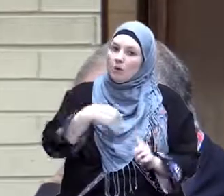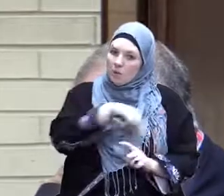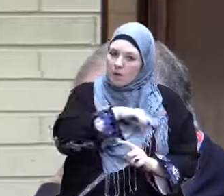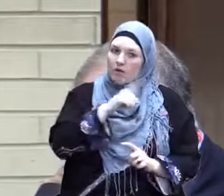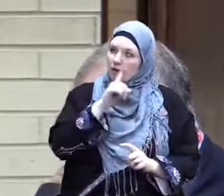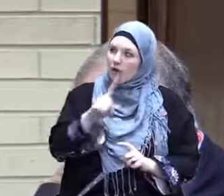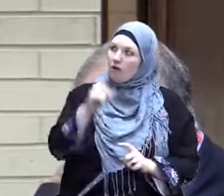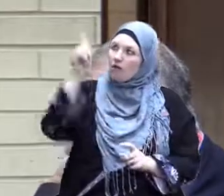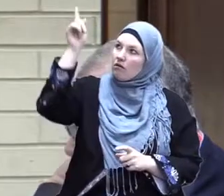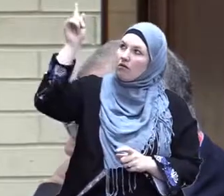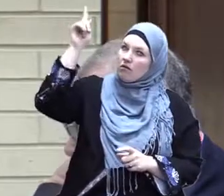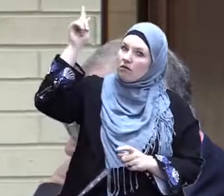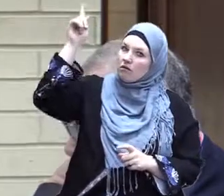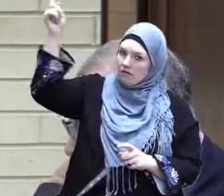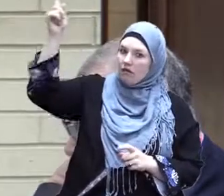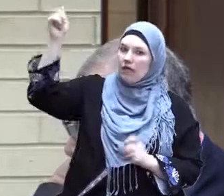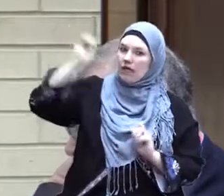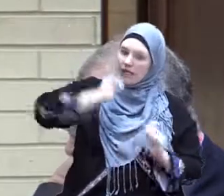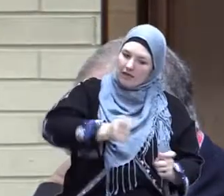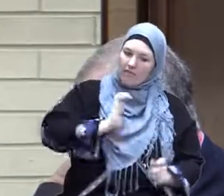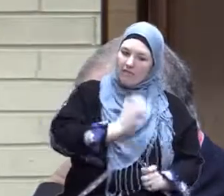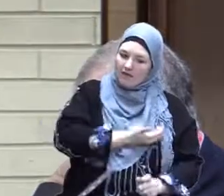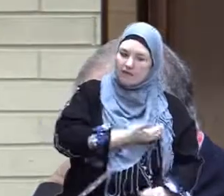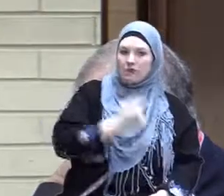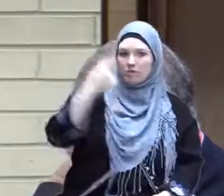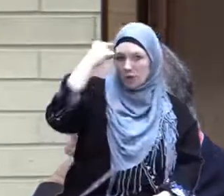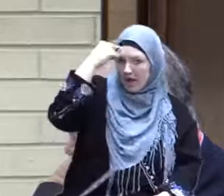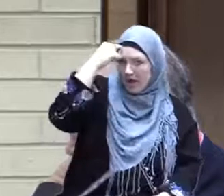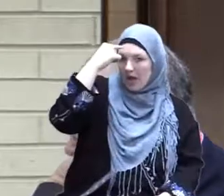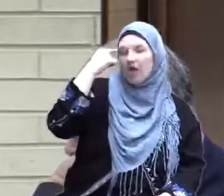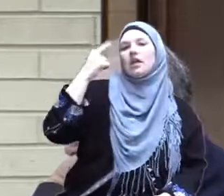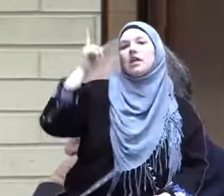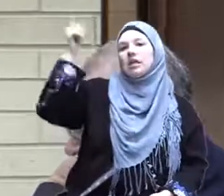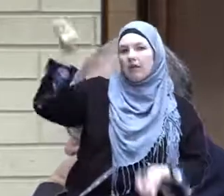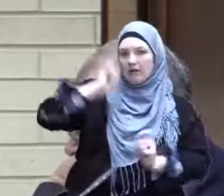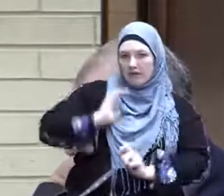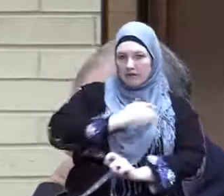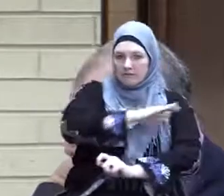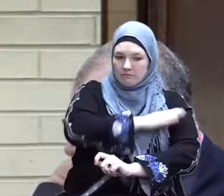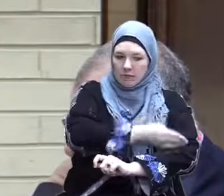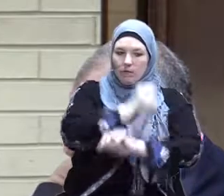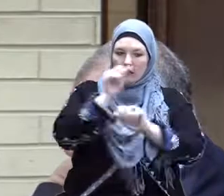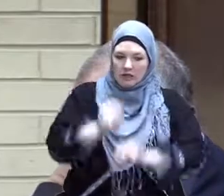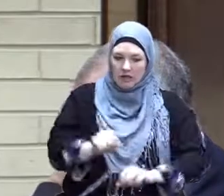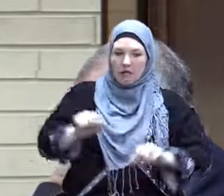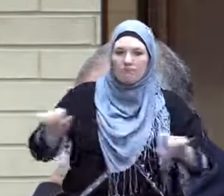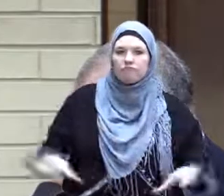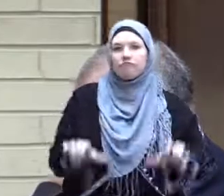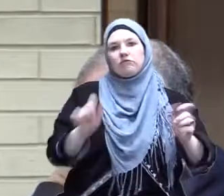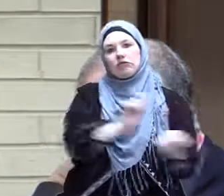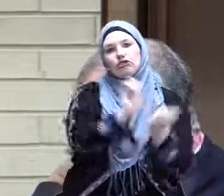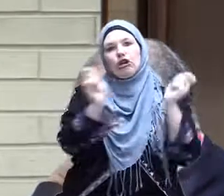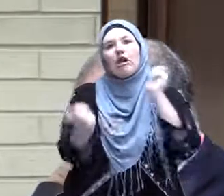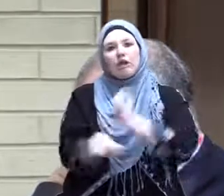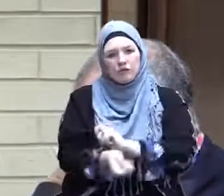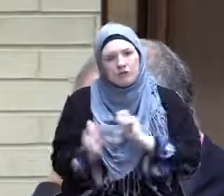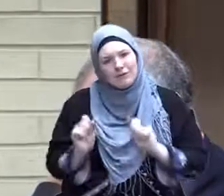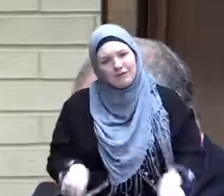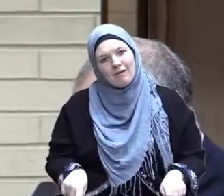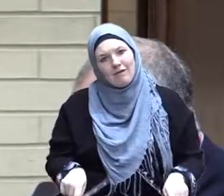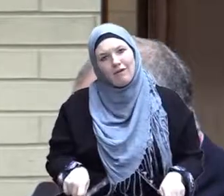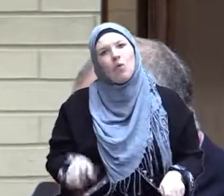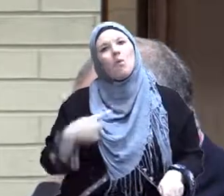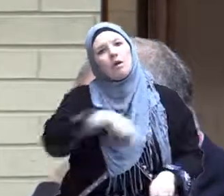charged to change the face of the universe, which means human society. We are charged